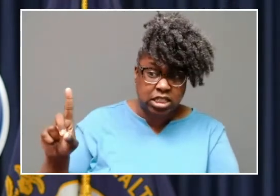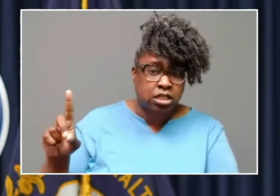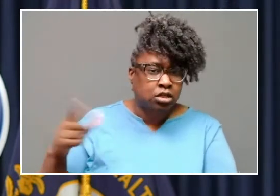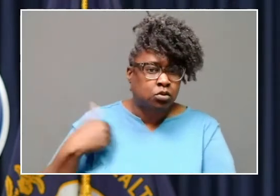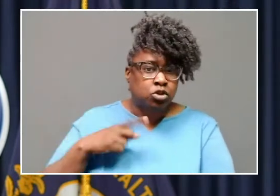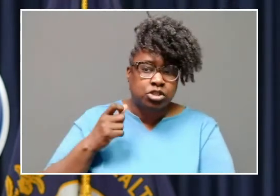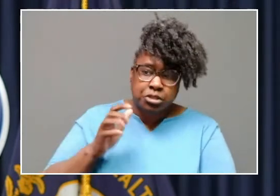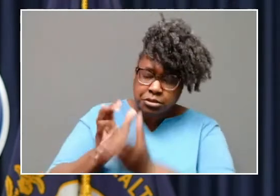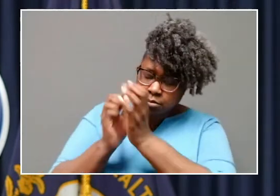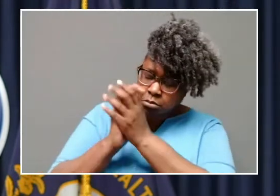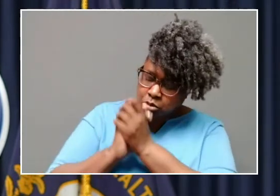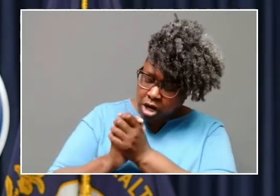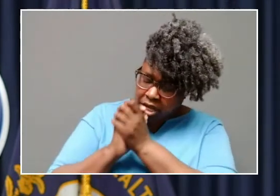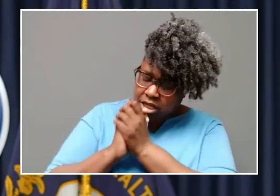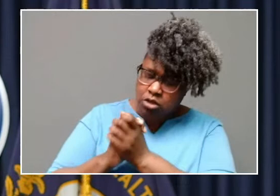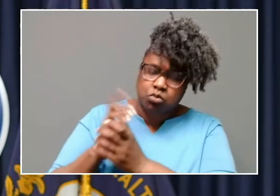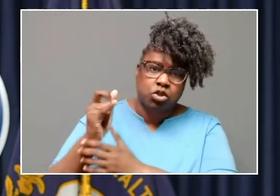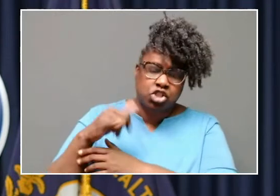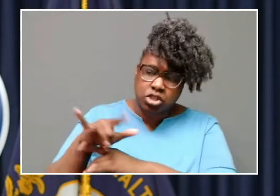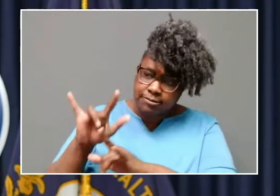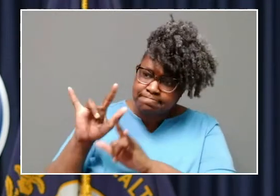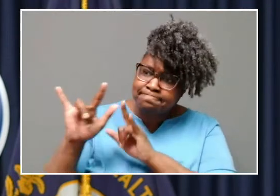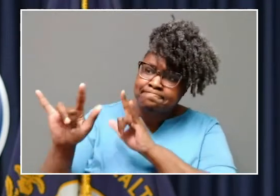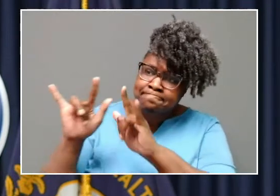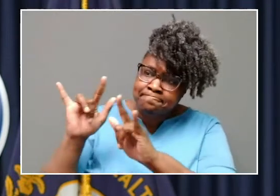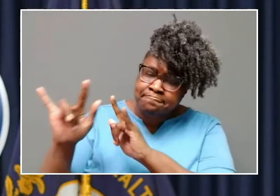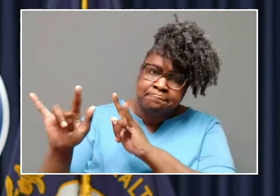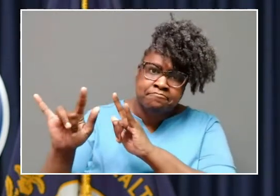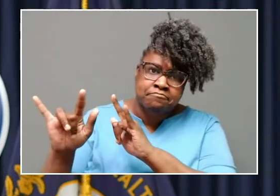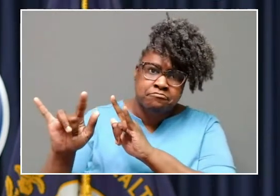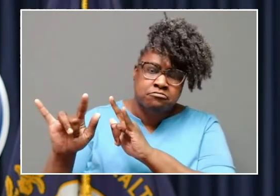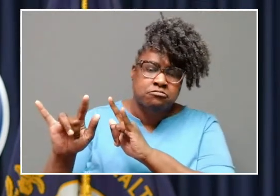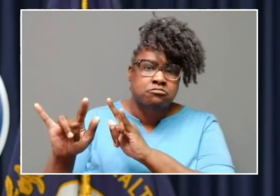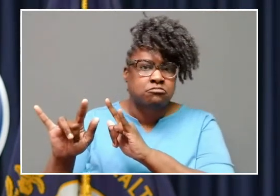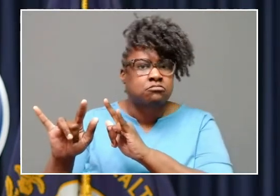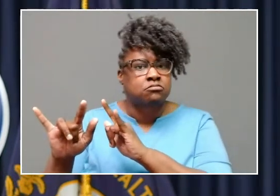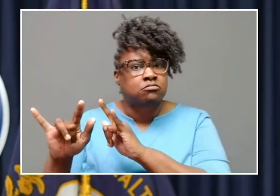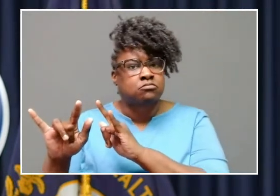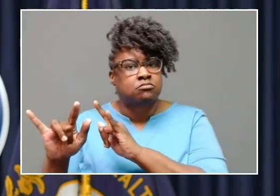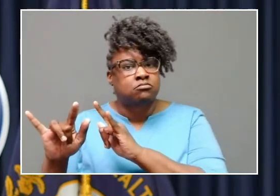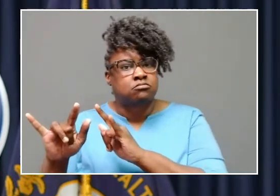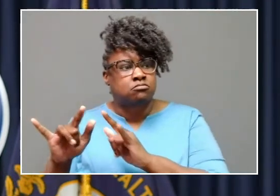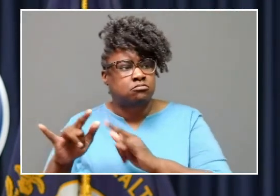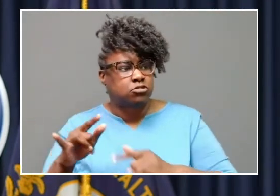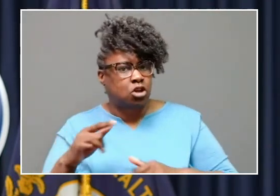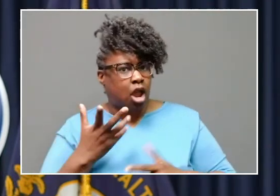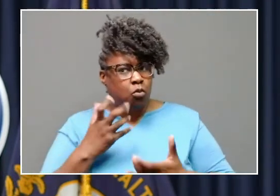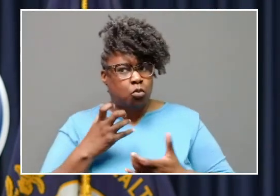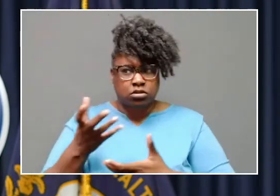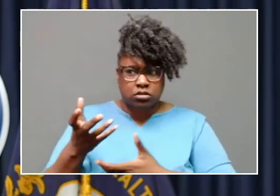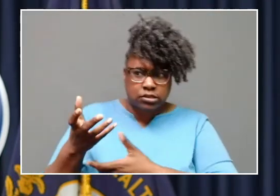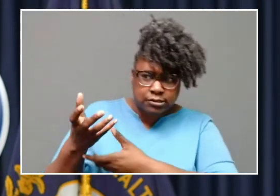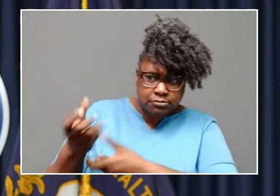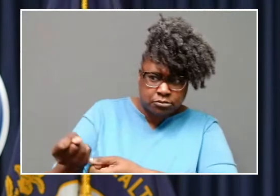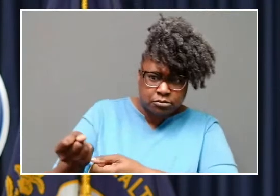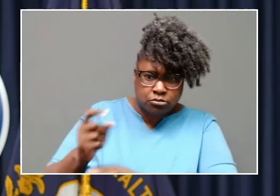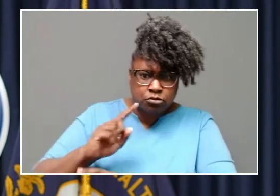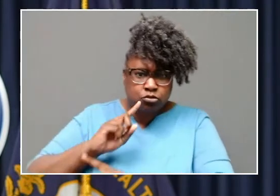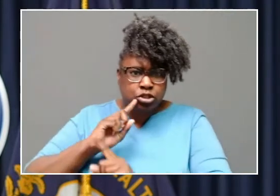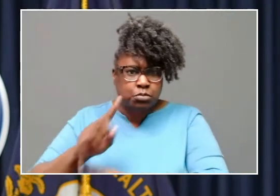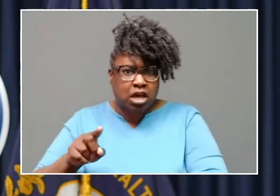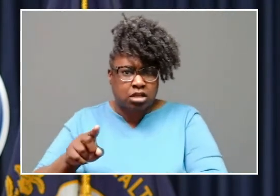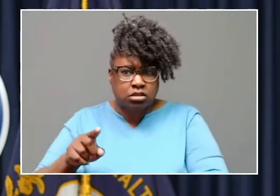love. And I want to make sure that all my positions support and have confidence in them, that they'll respond as quickly as they can